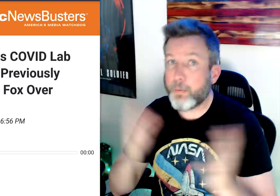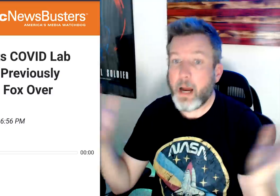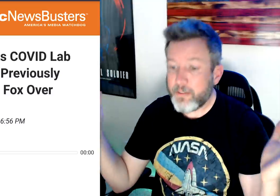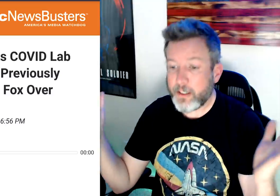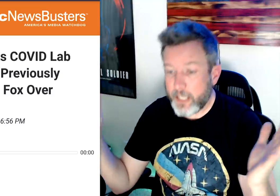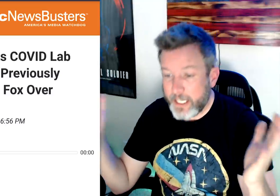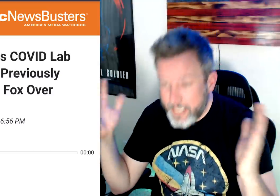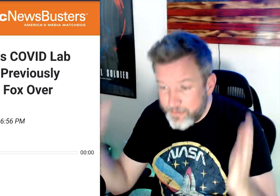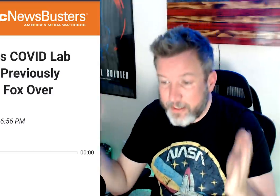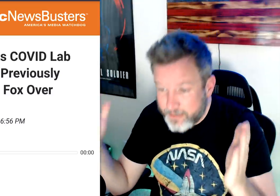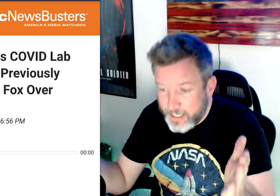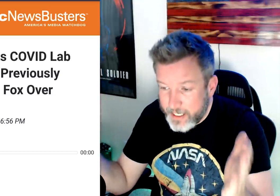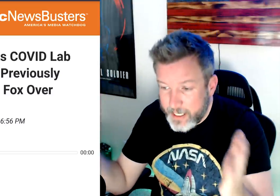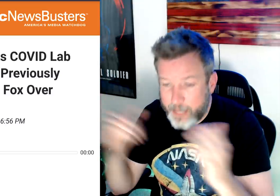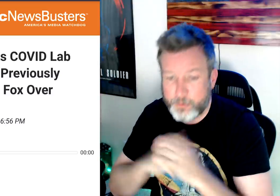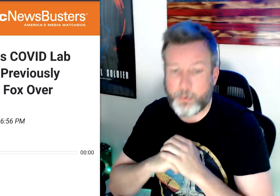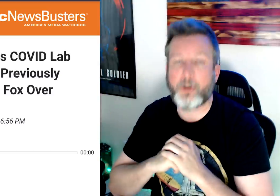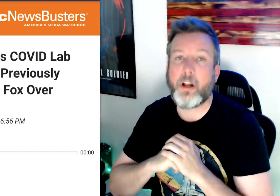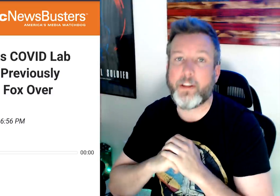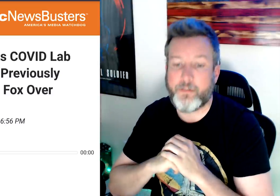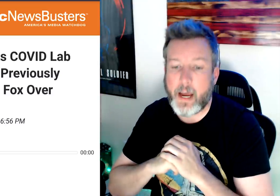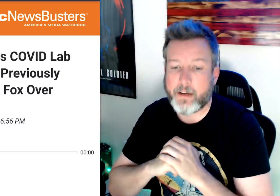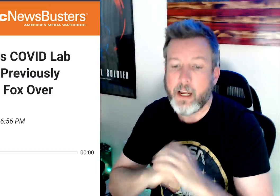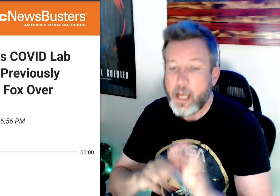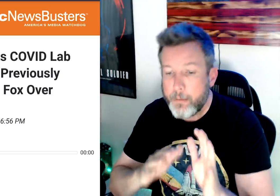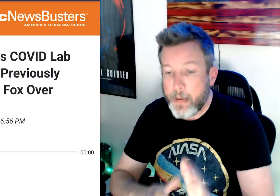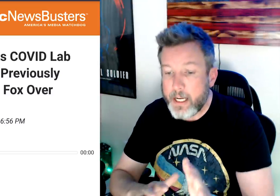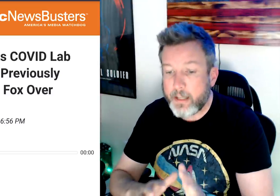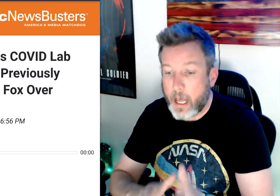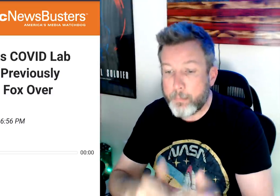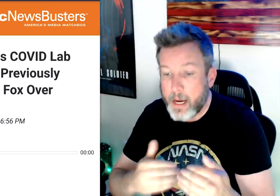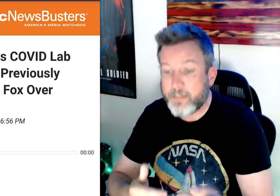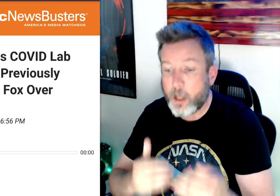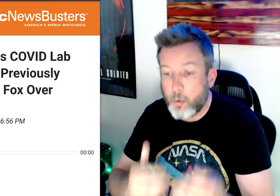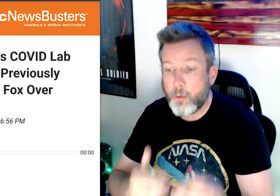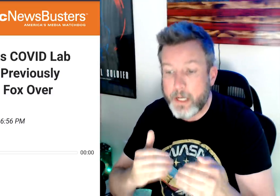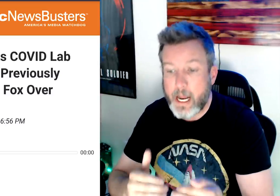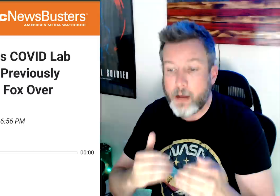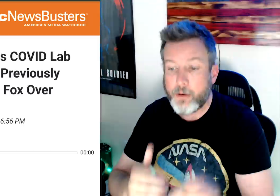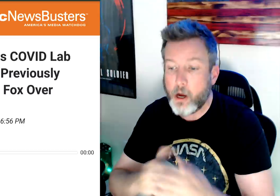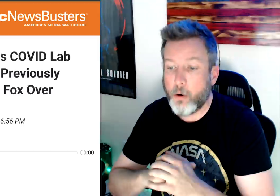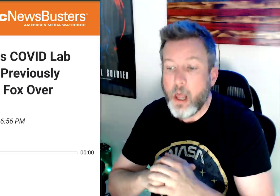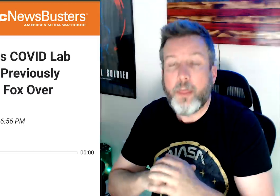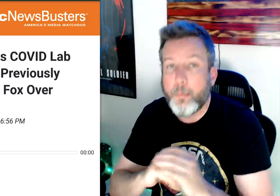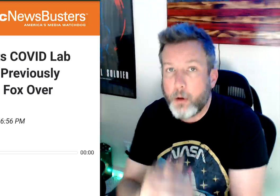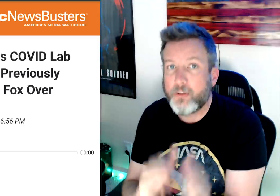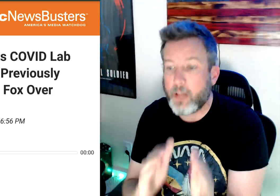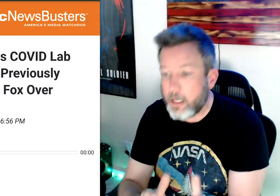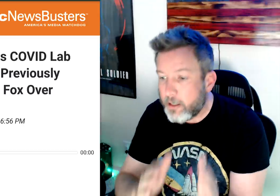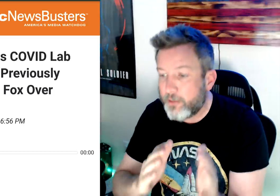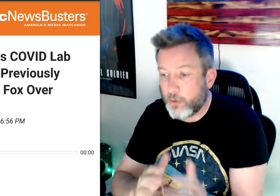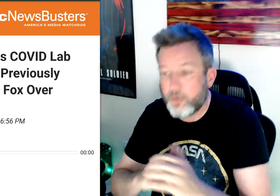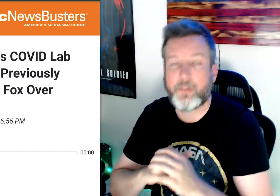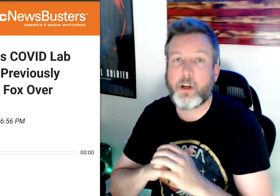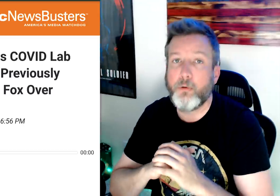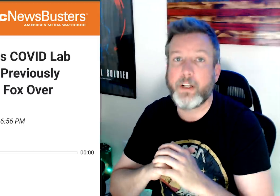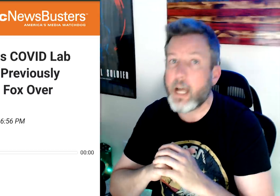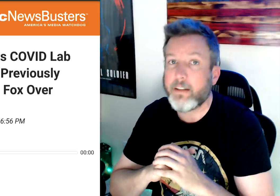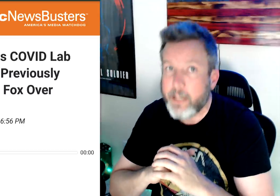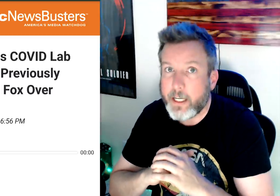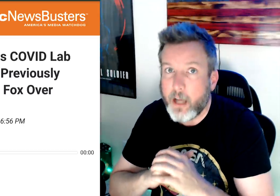untrustworthy. Surprisingly, even CNN has reported on this fact, admitting that based on what we now know, the most likely